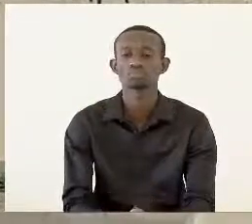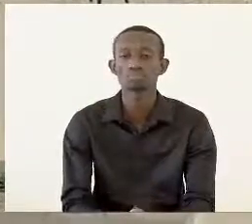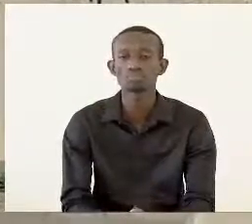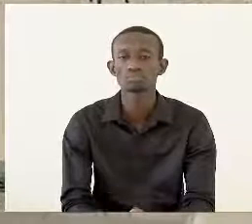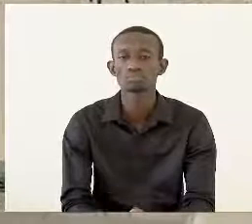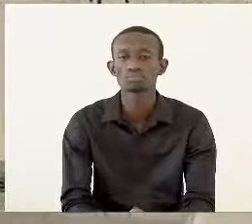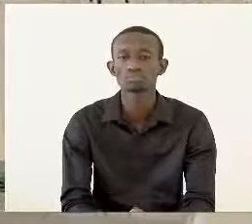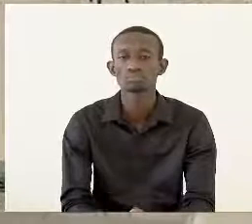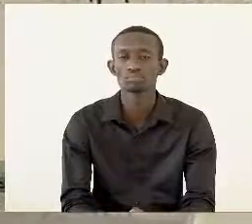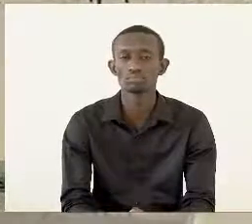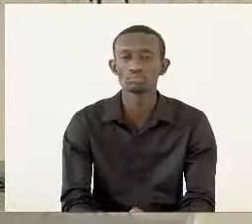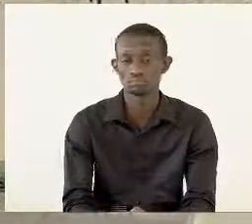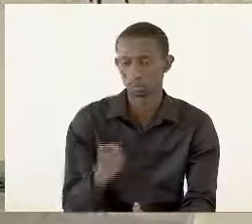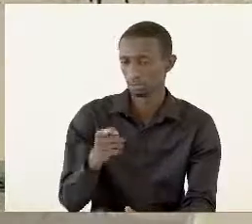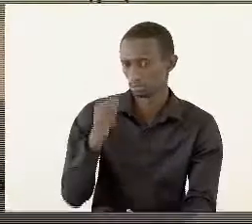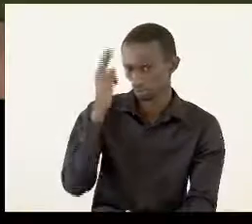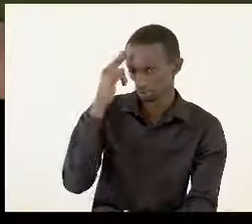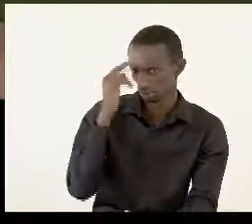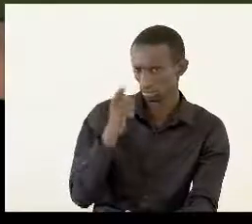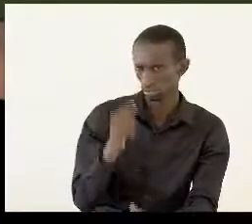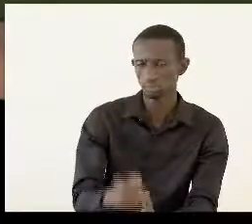And remember,